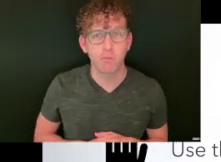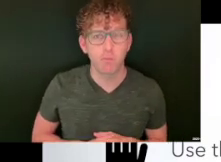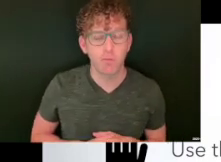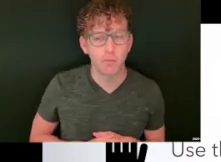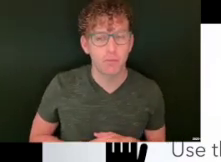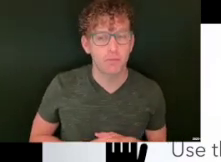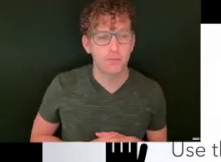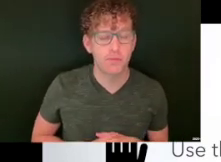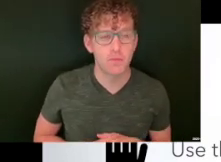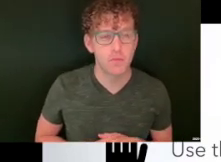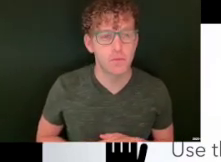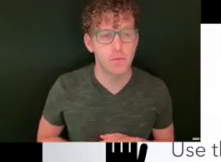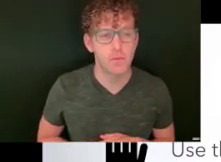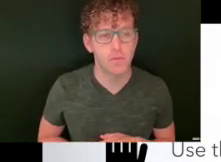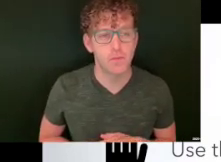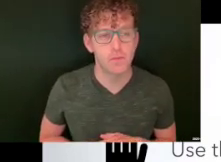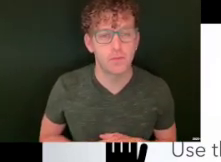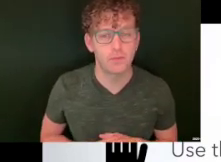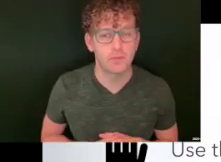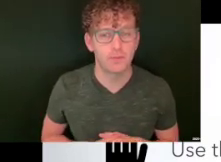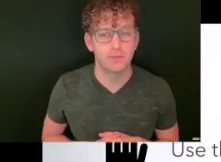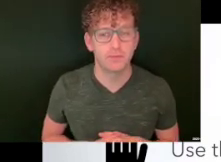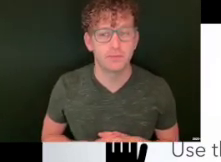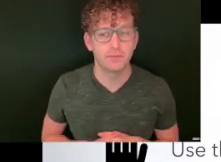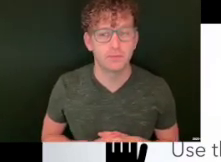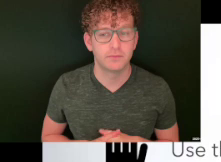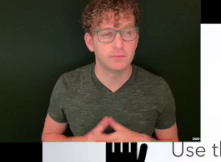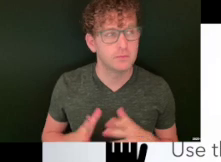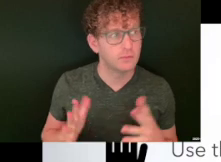our state agency. So,